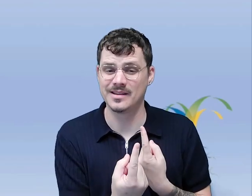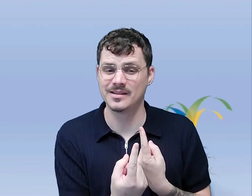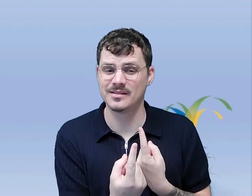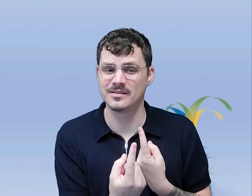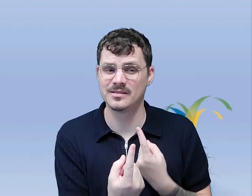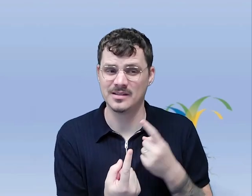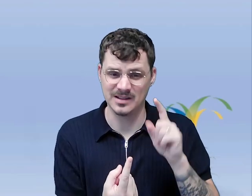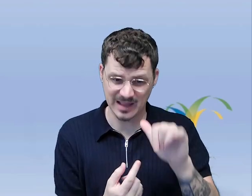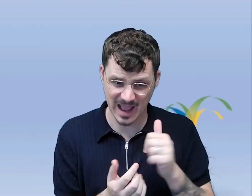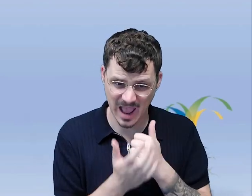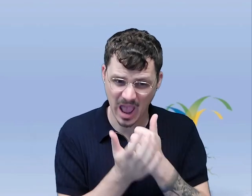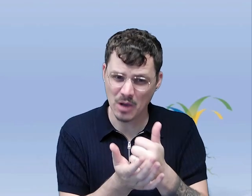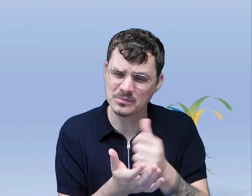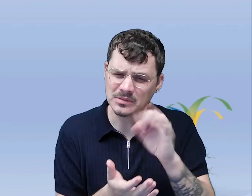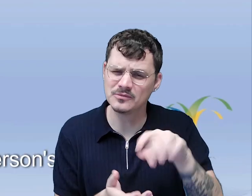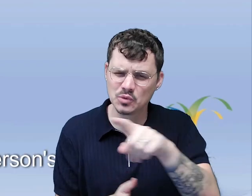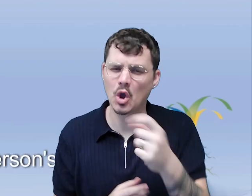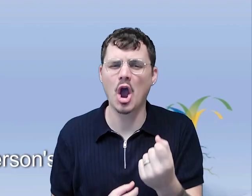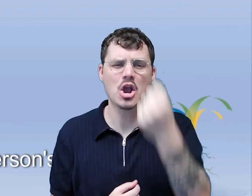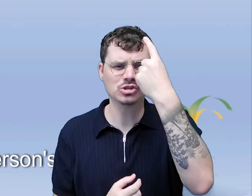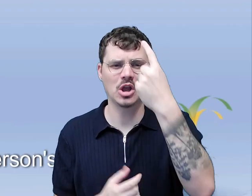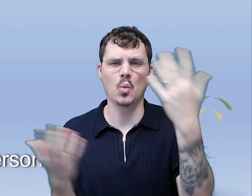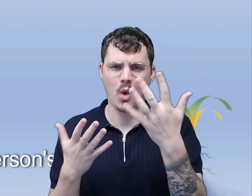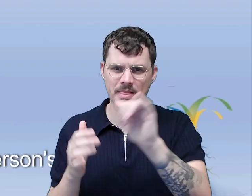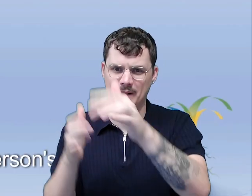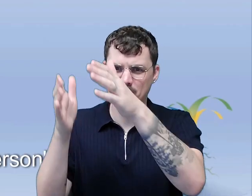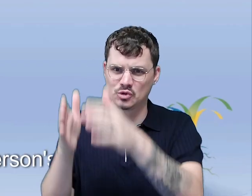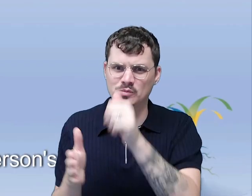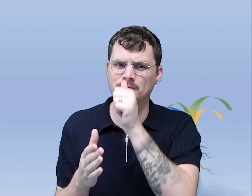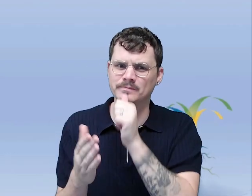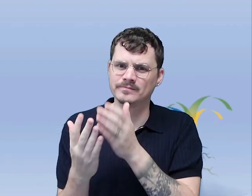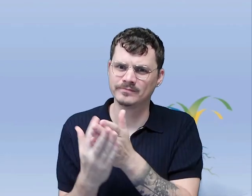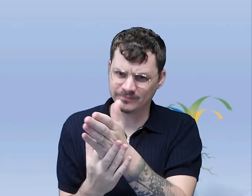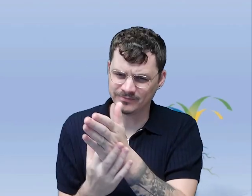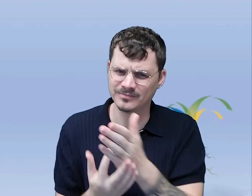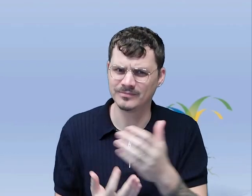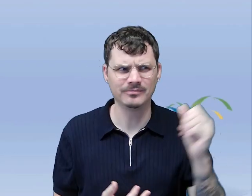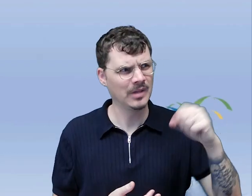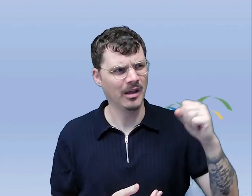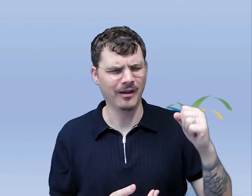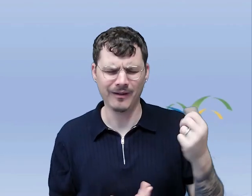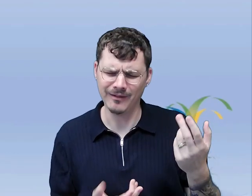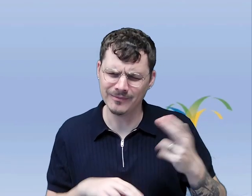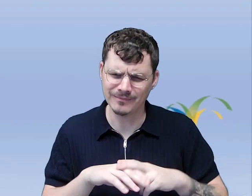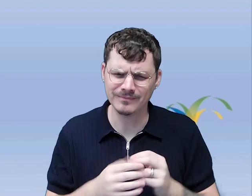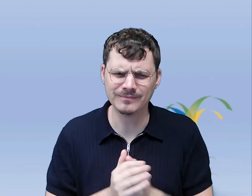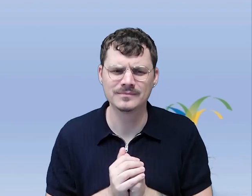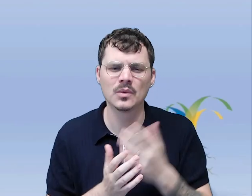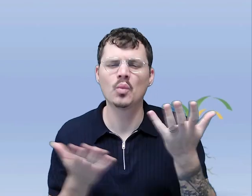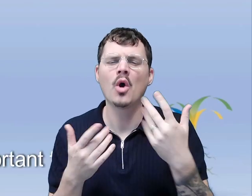Empathy. Does it help if you understand better what a person's going through? Yeah, I think